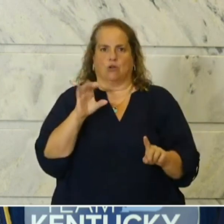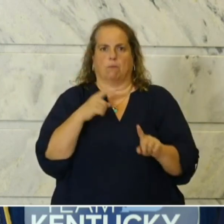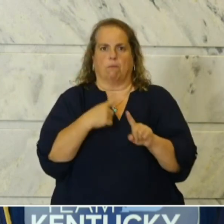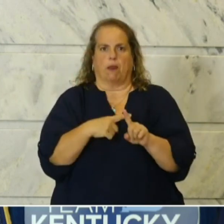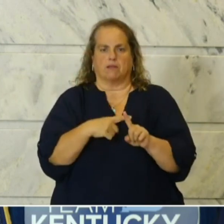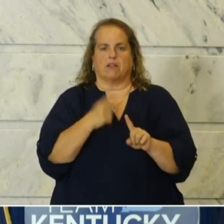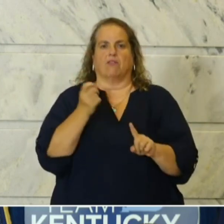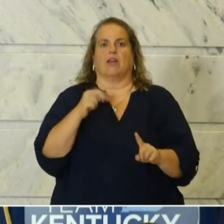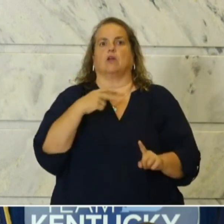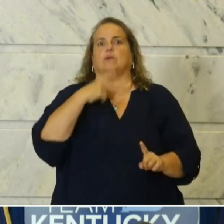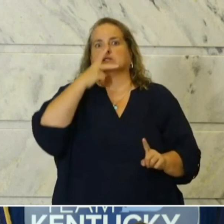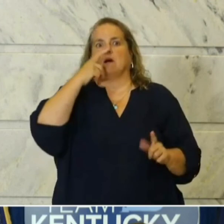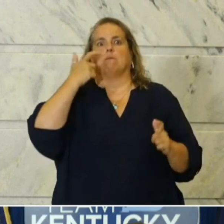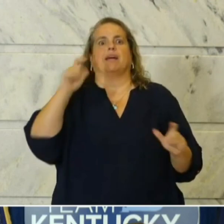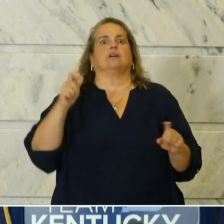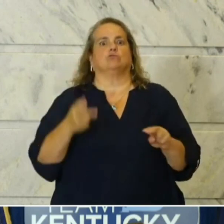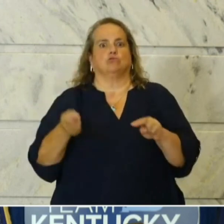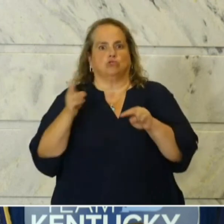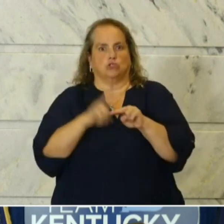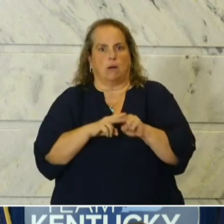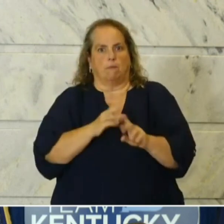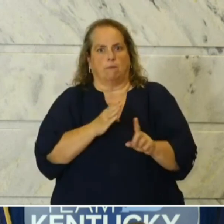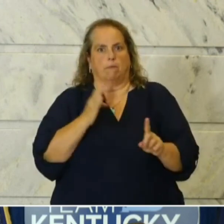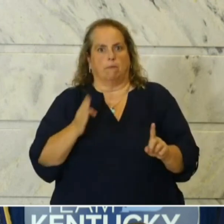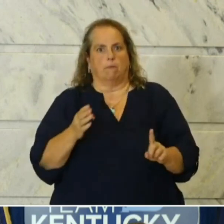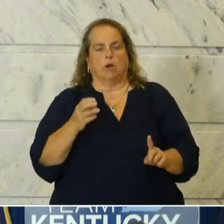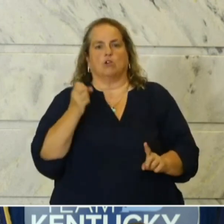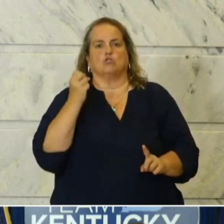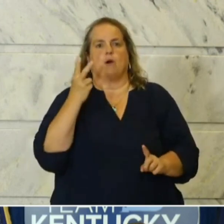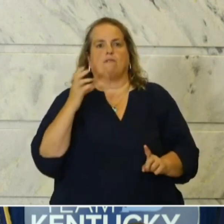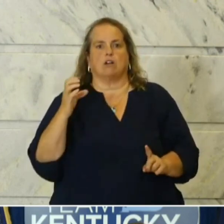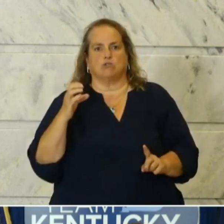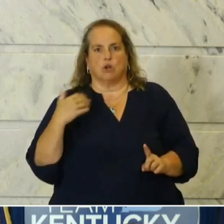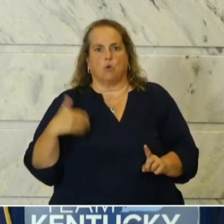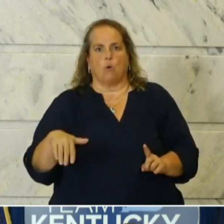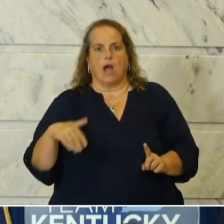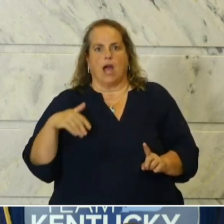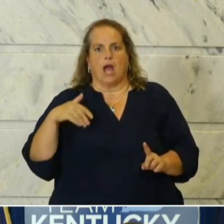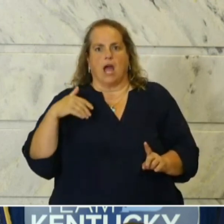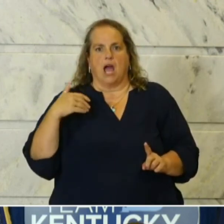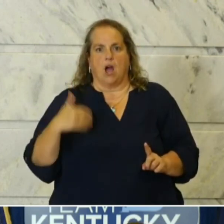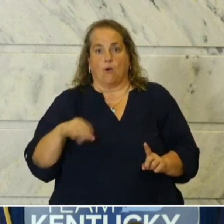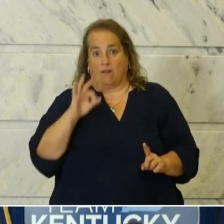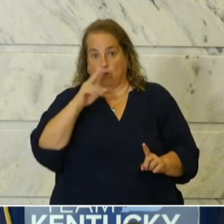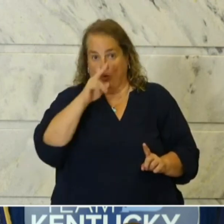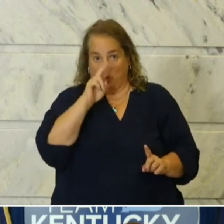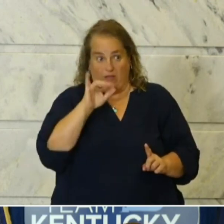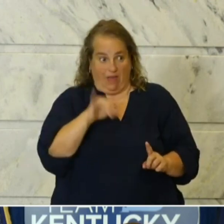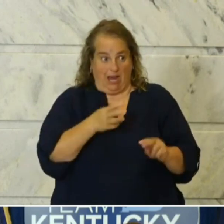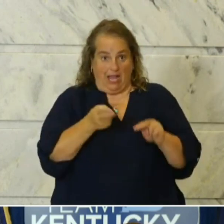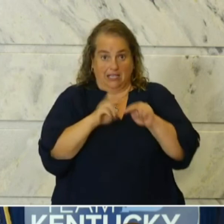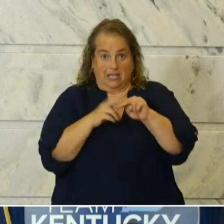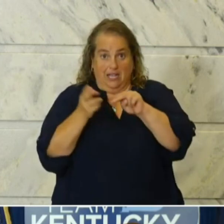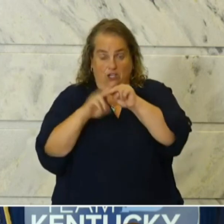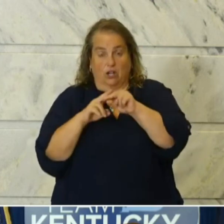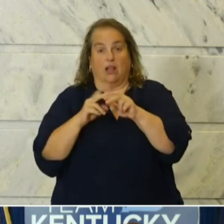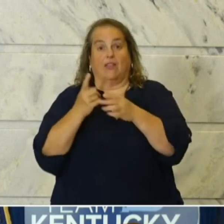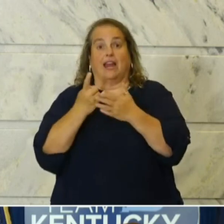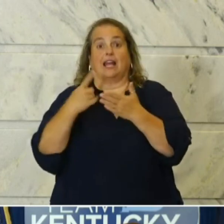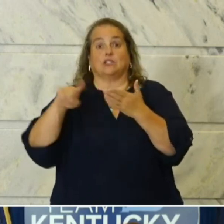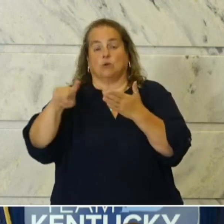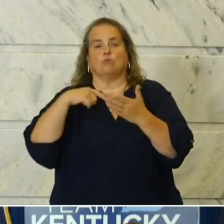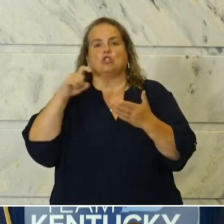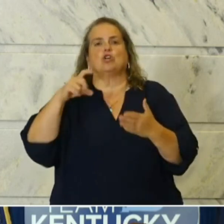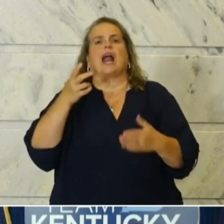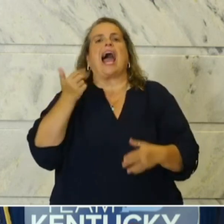and then we saw a really big jump, 1,200 plus. And if you're looking at that escalation the next week, we should have